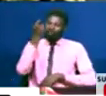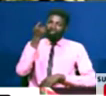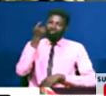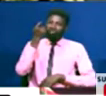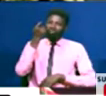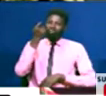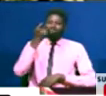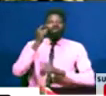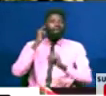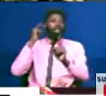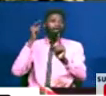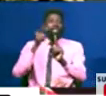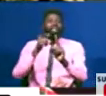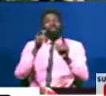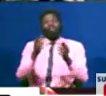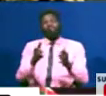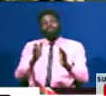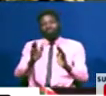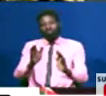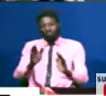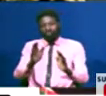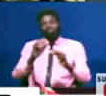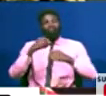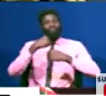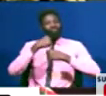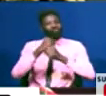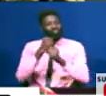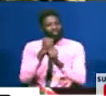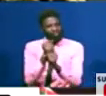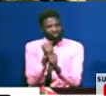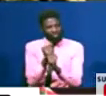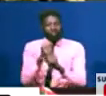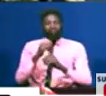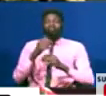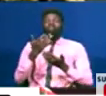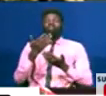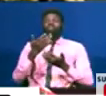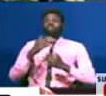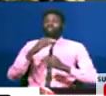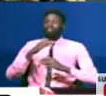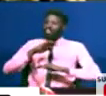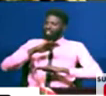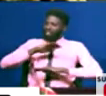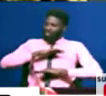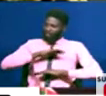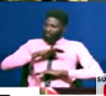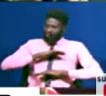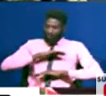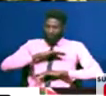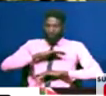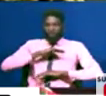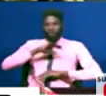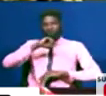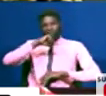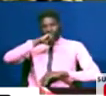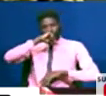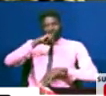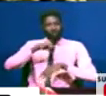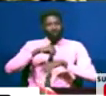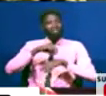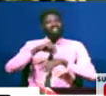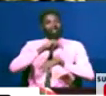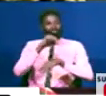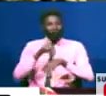a mechanism of creating sufficient patriotism and giving